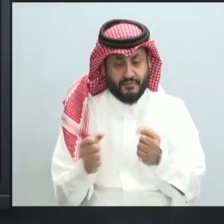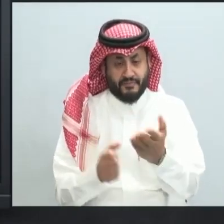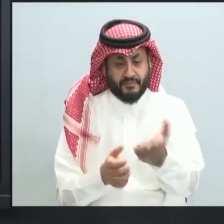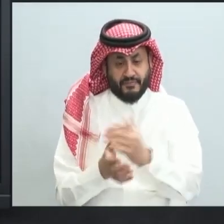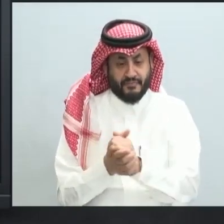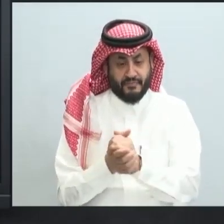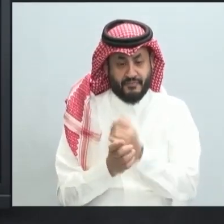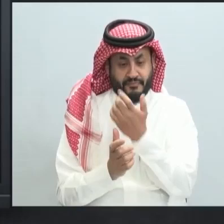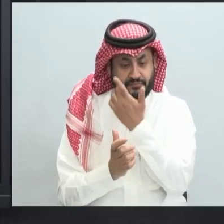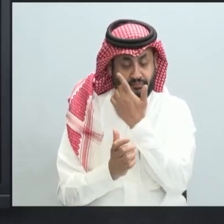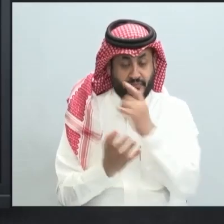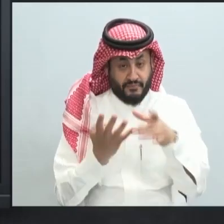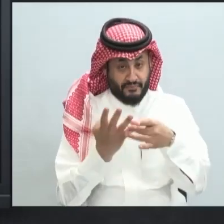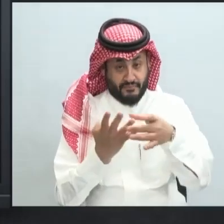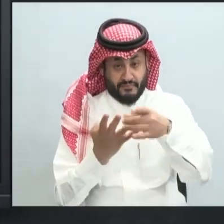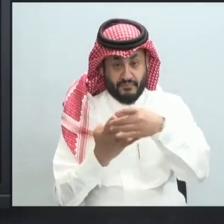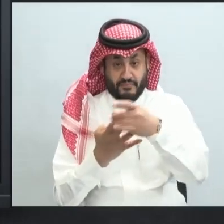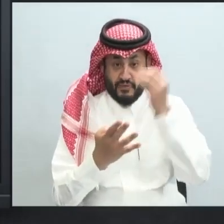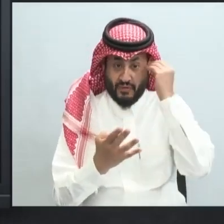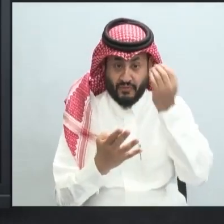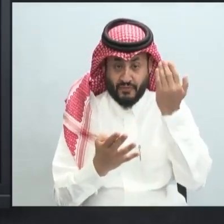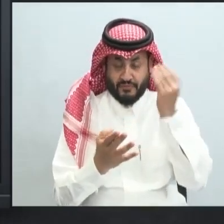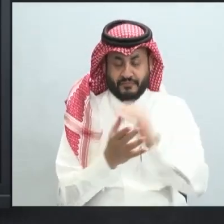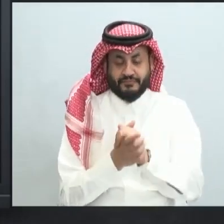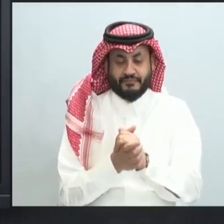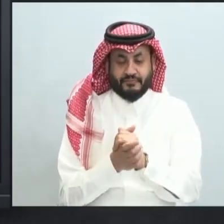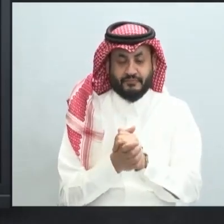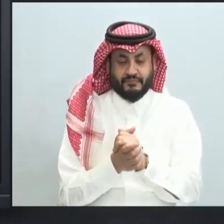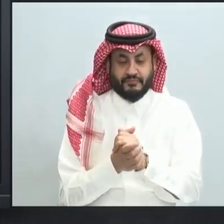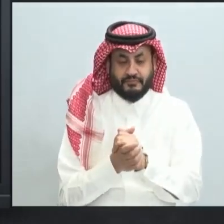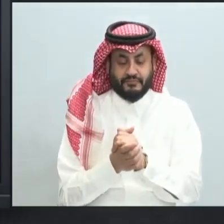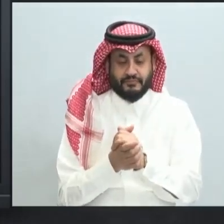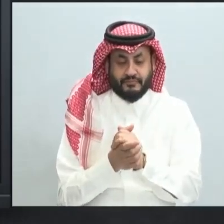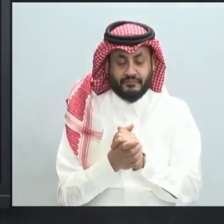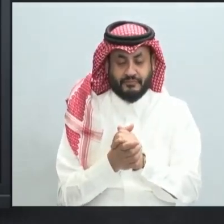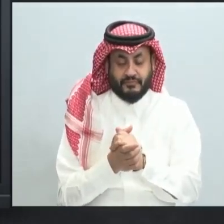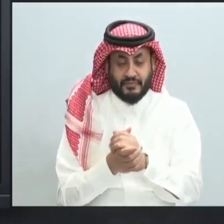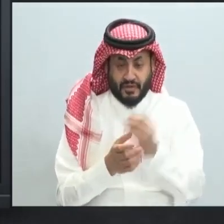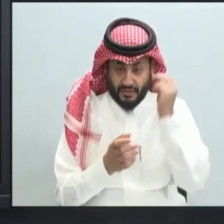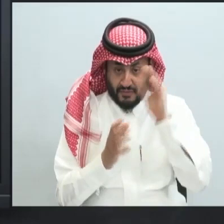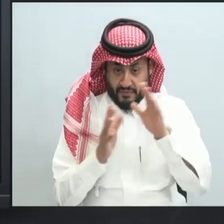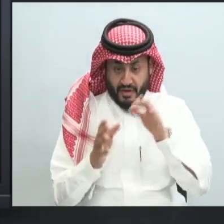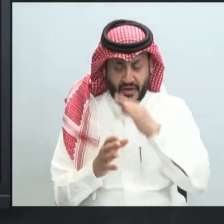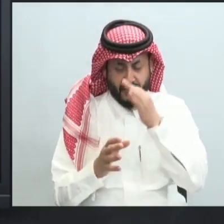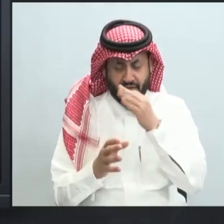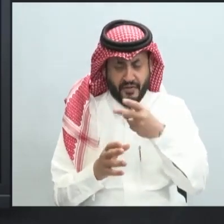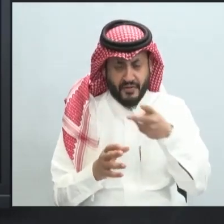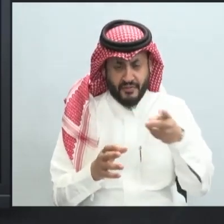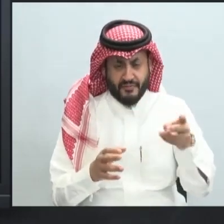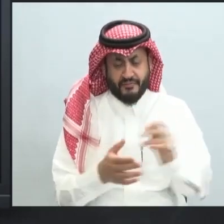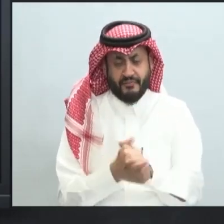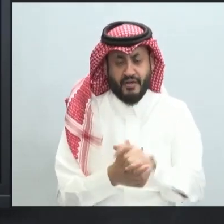the exercise. So, knowing that these different sounds, spider and sweater, now it